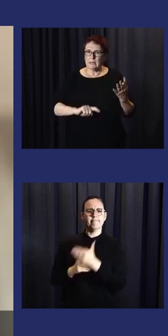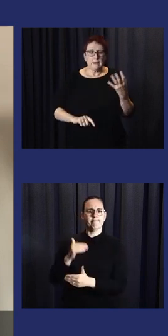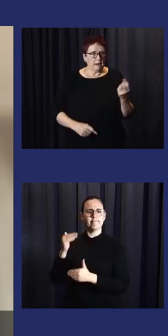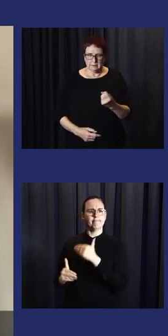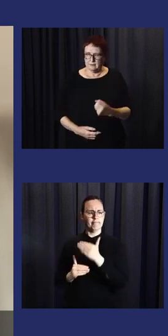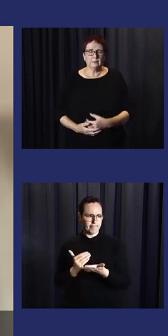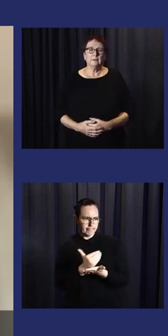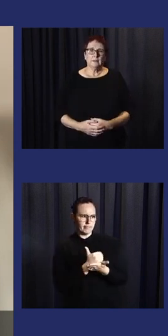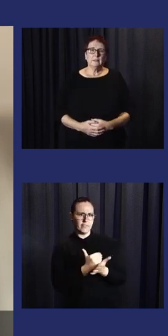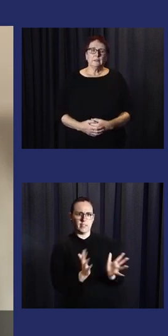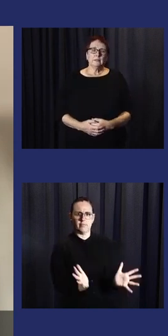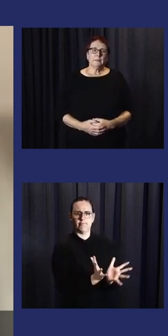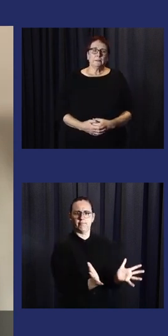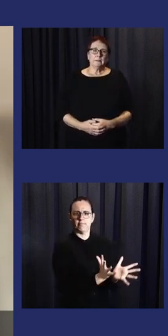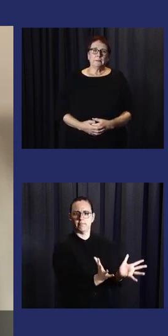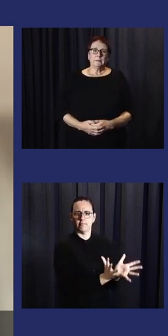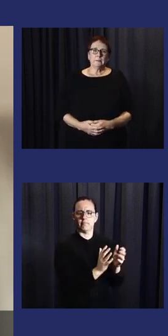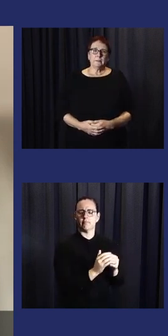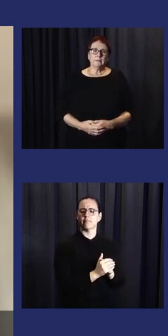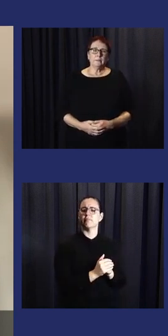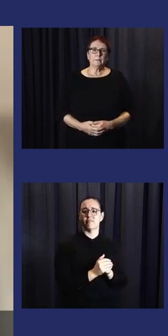We've seen time and time again